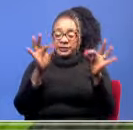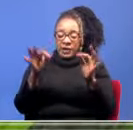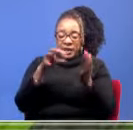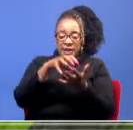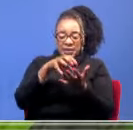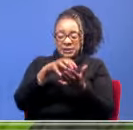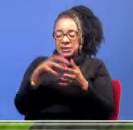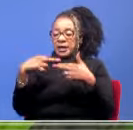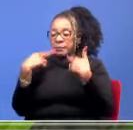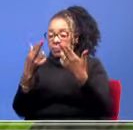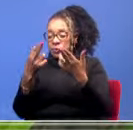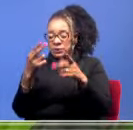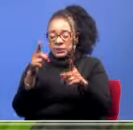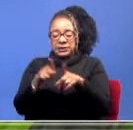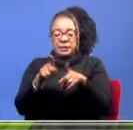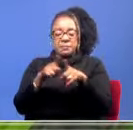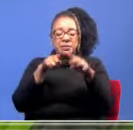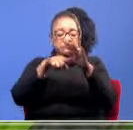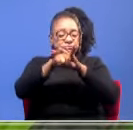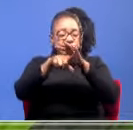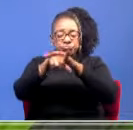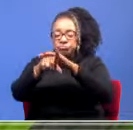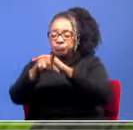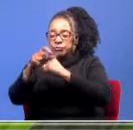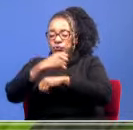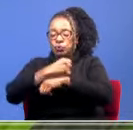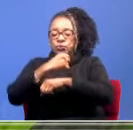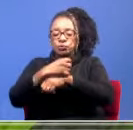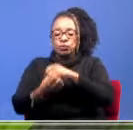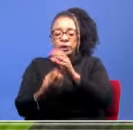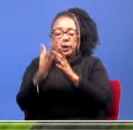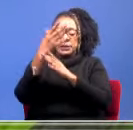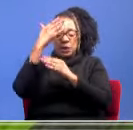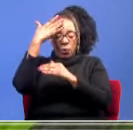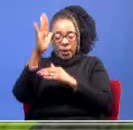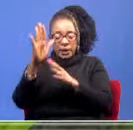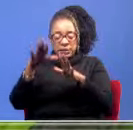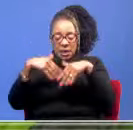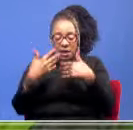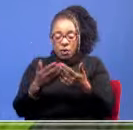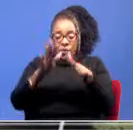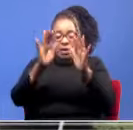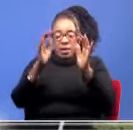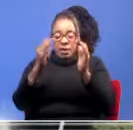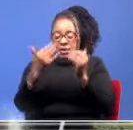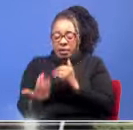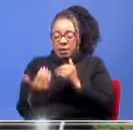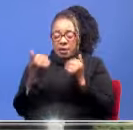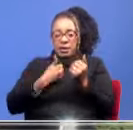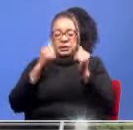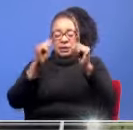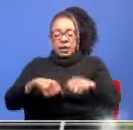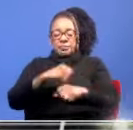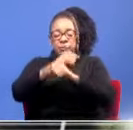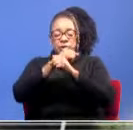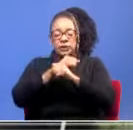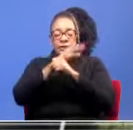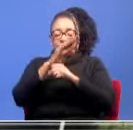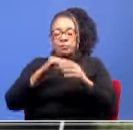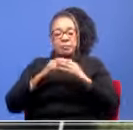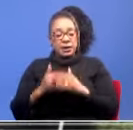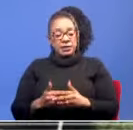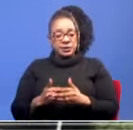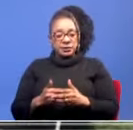also they go to schools to create awareness that how can young girls protect themselves from teenage pregnancies. Aidha, kwa kuwa